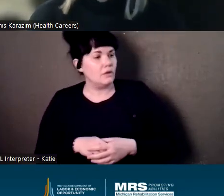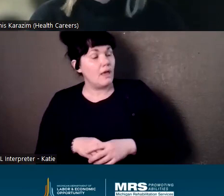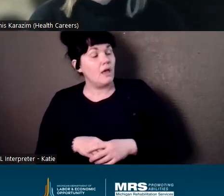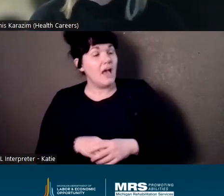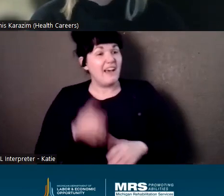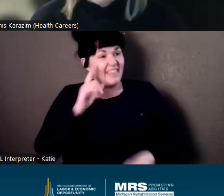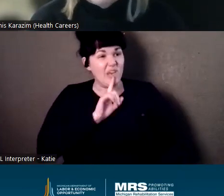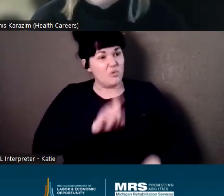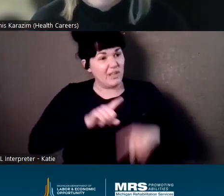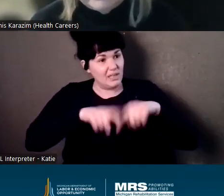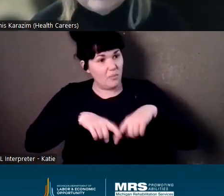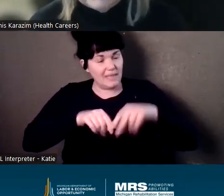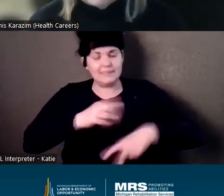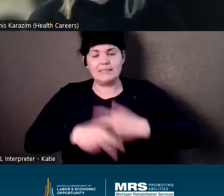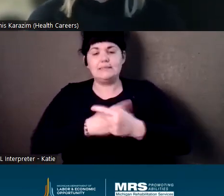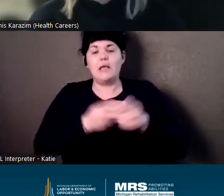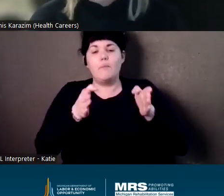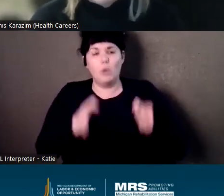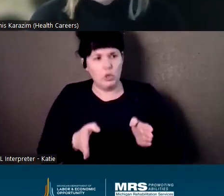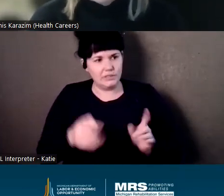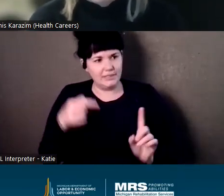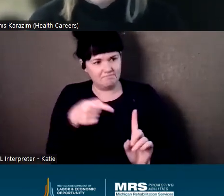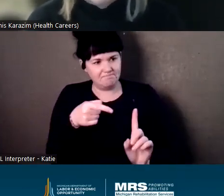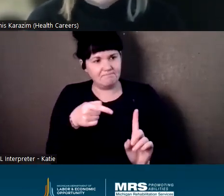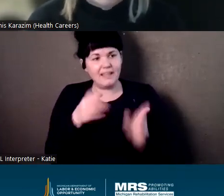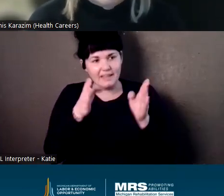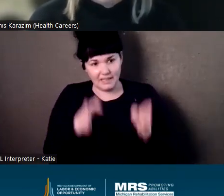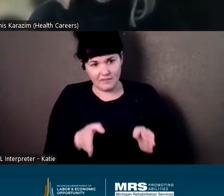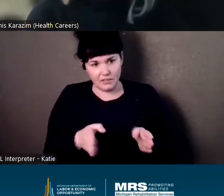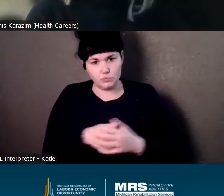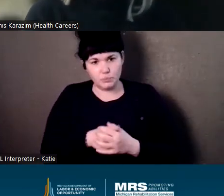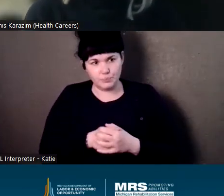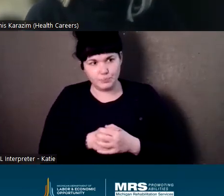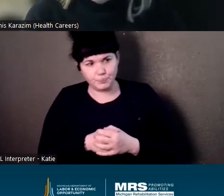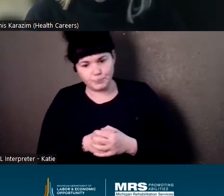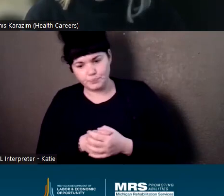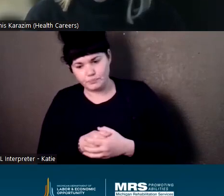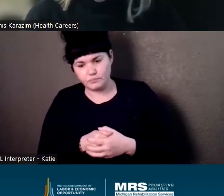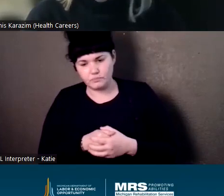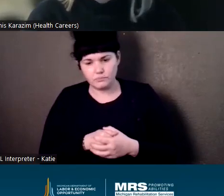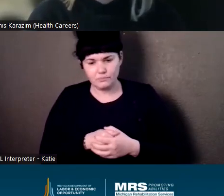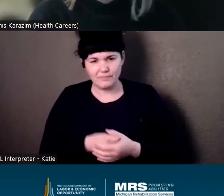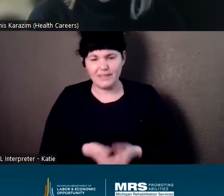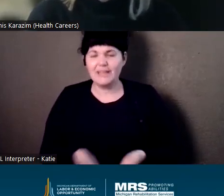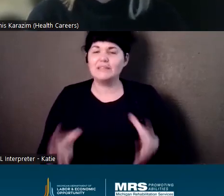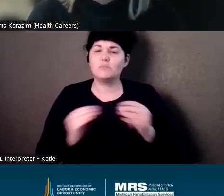the person, the individual person, more so than the job.